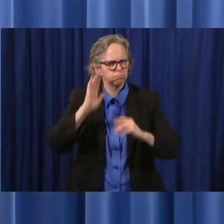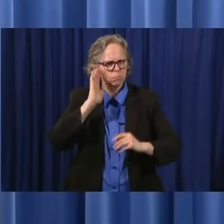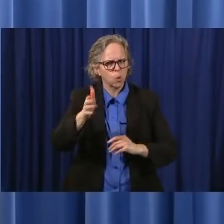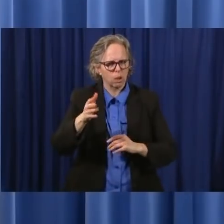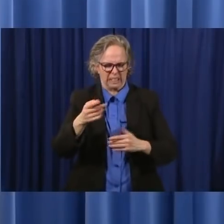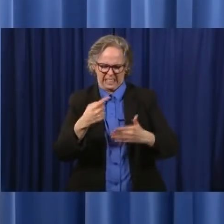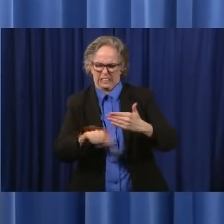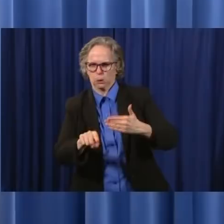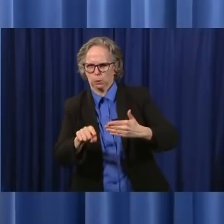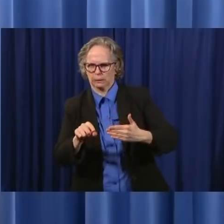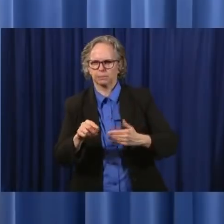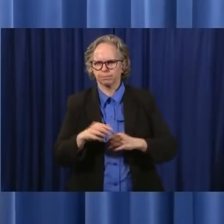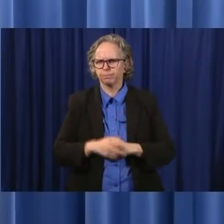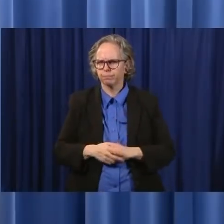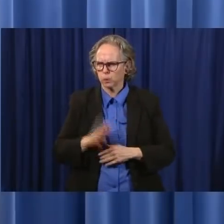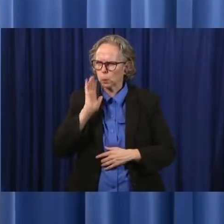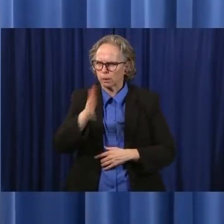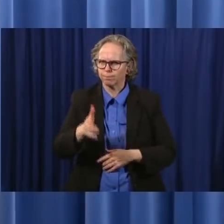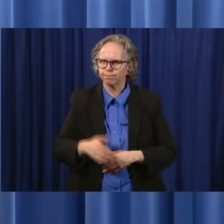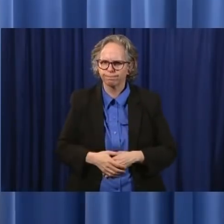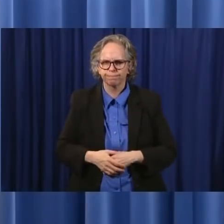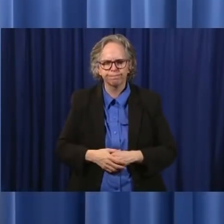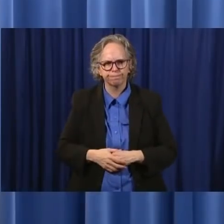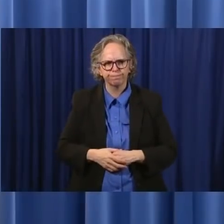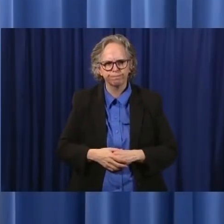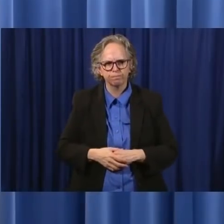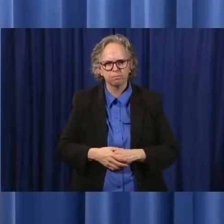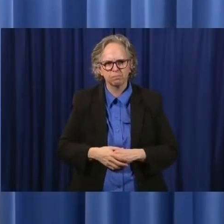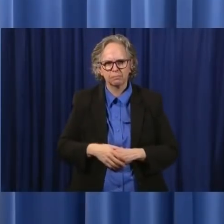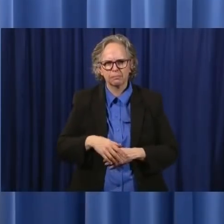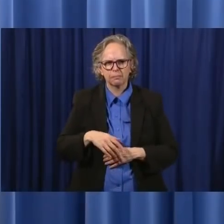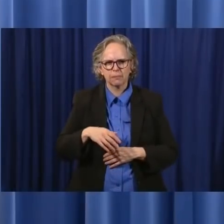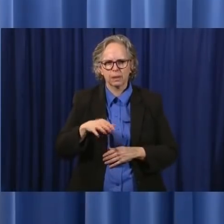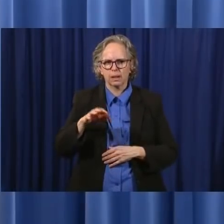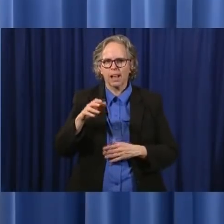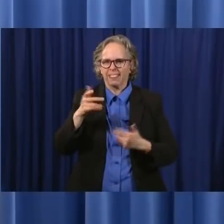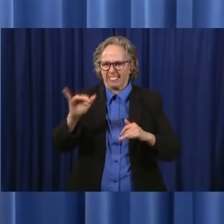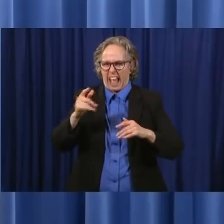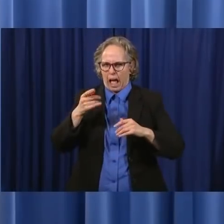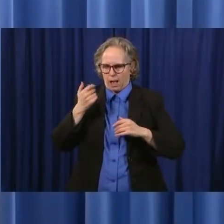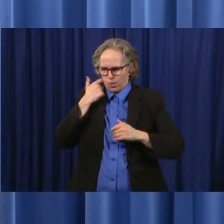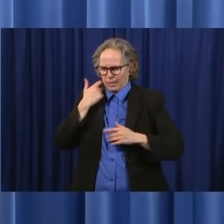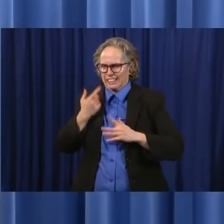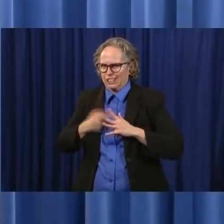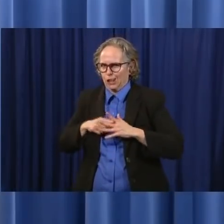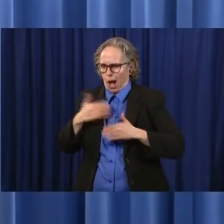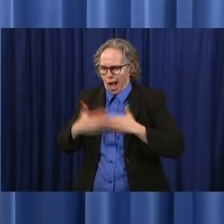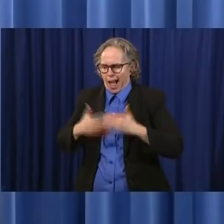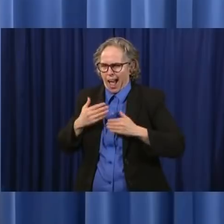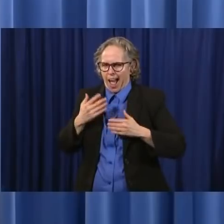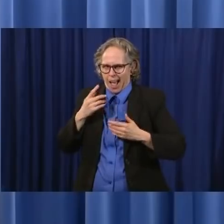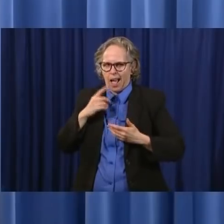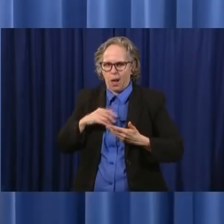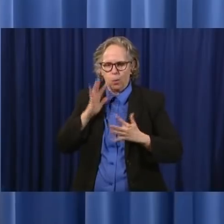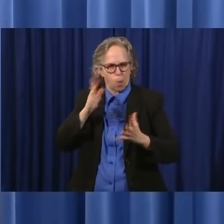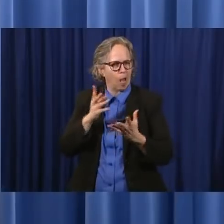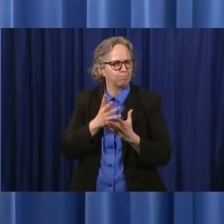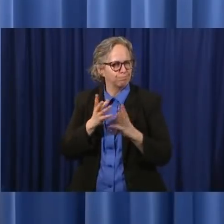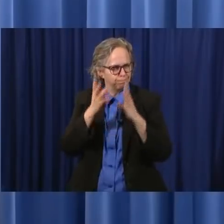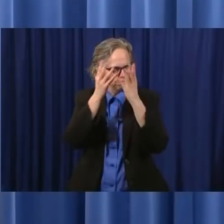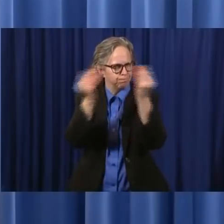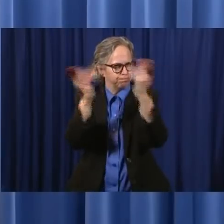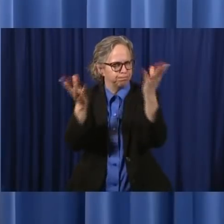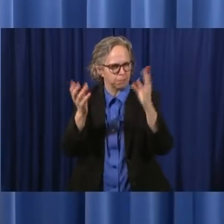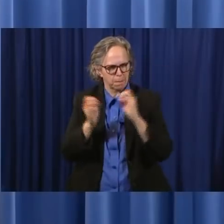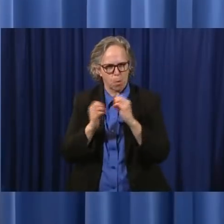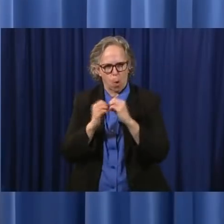week, and there are things that we have already started to do that I'll be talking about. I'm going to talk about some other things that we will, in